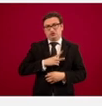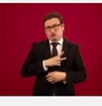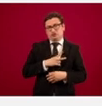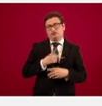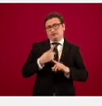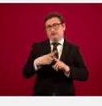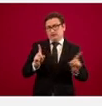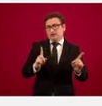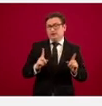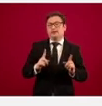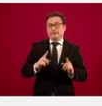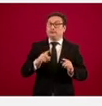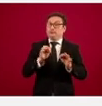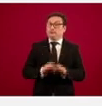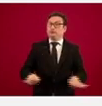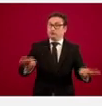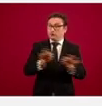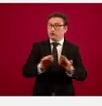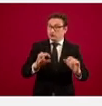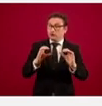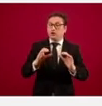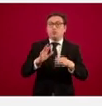positivity percentage and the